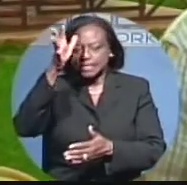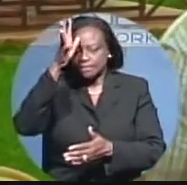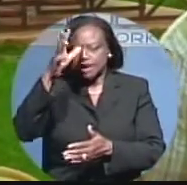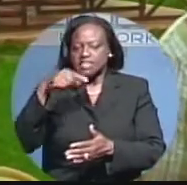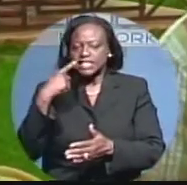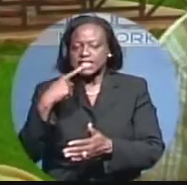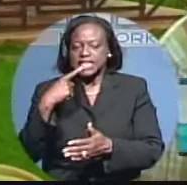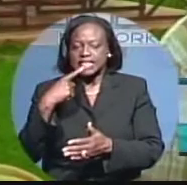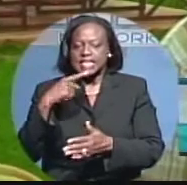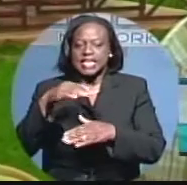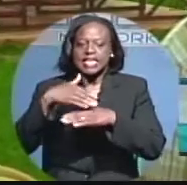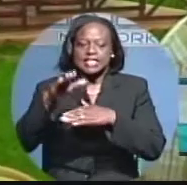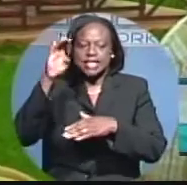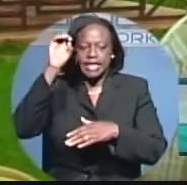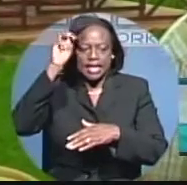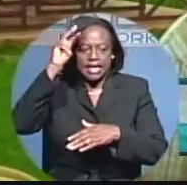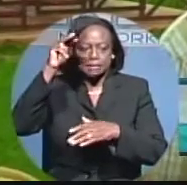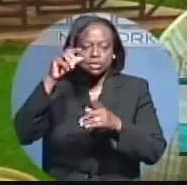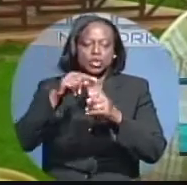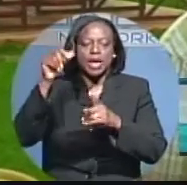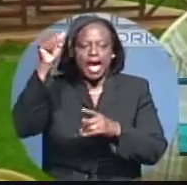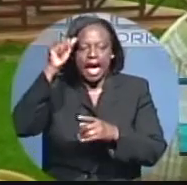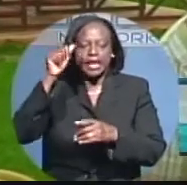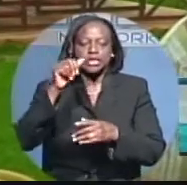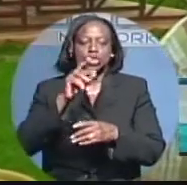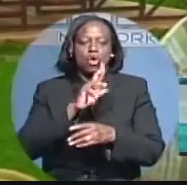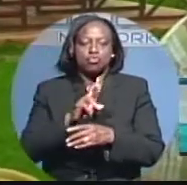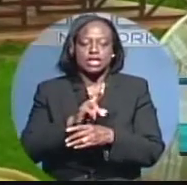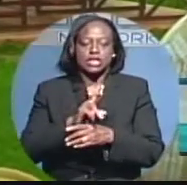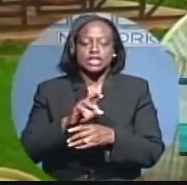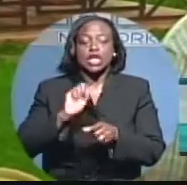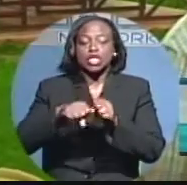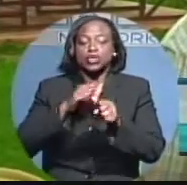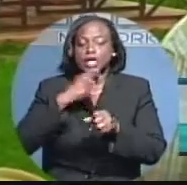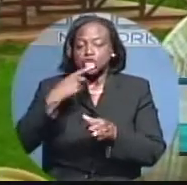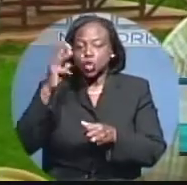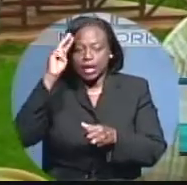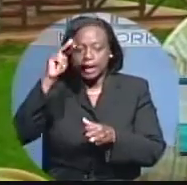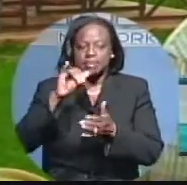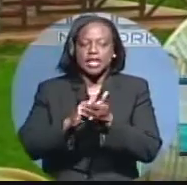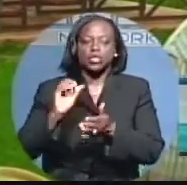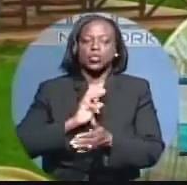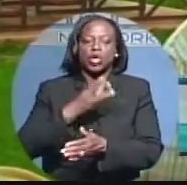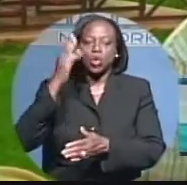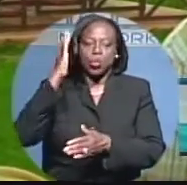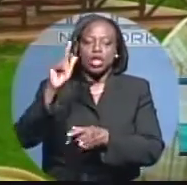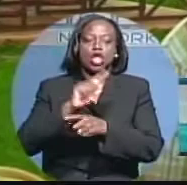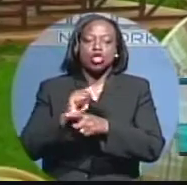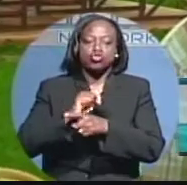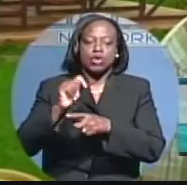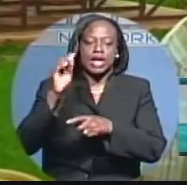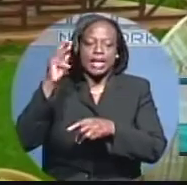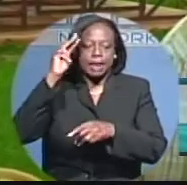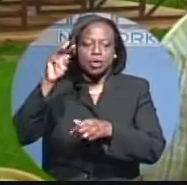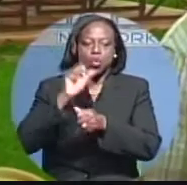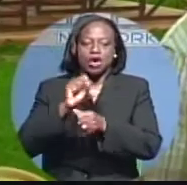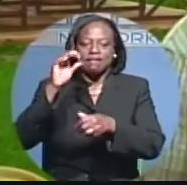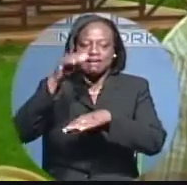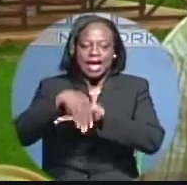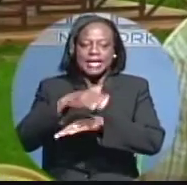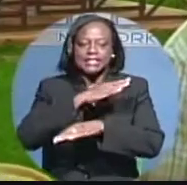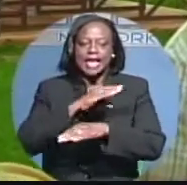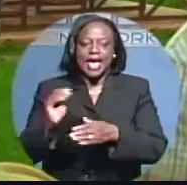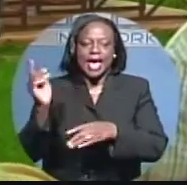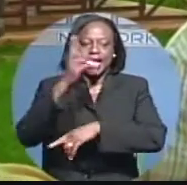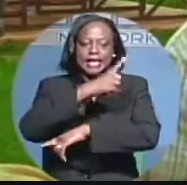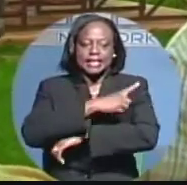him to Anatole Rogers, and I said, listen, we're going to train him, and we've been working night and day on Deshaun's game, and so the coach just loves him. Is